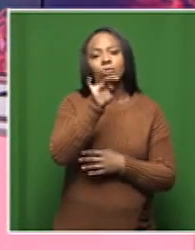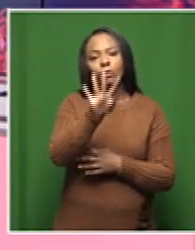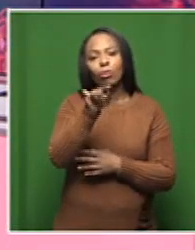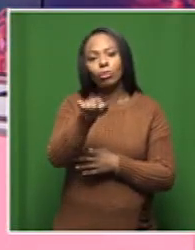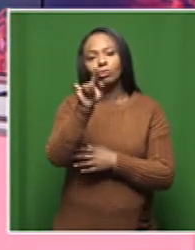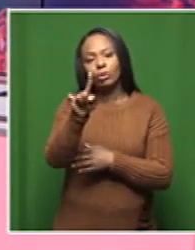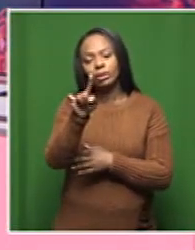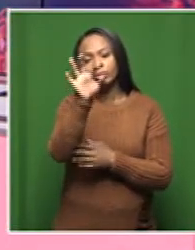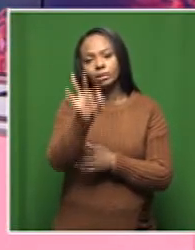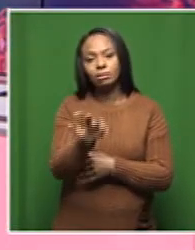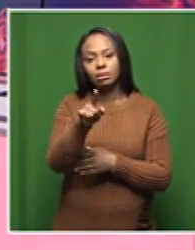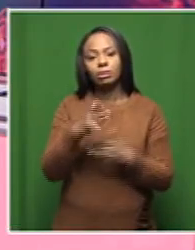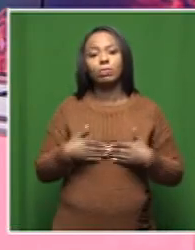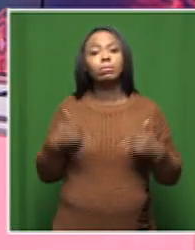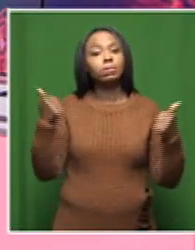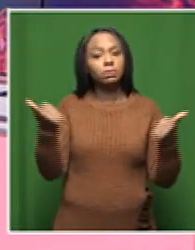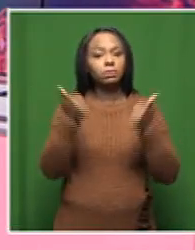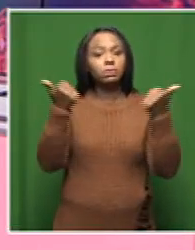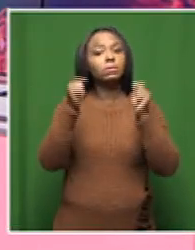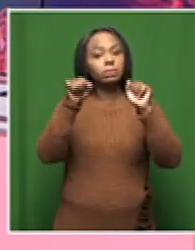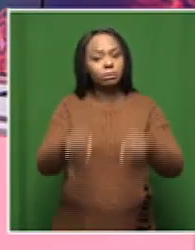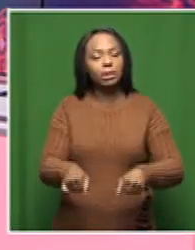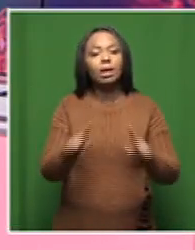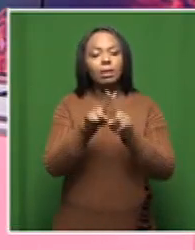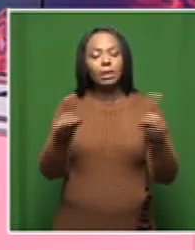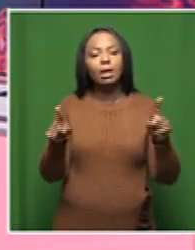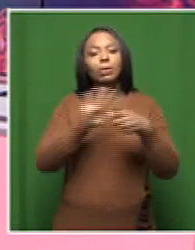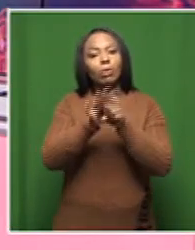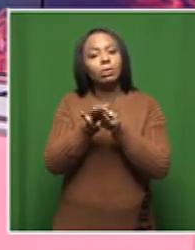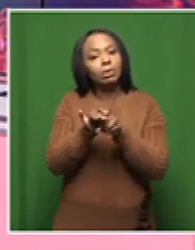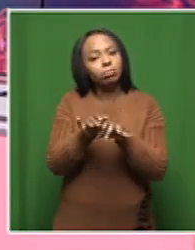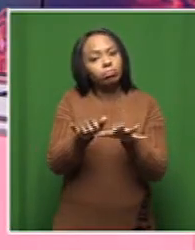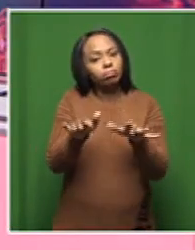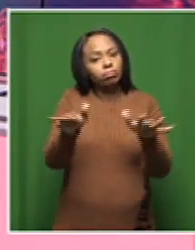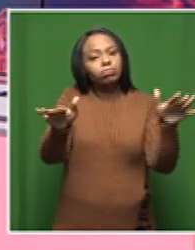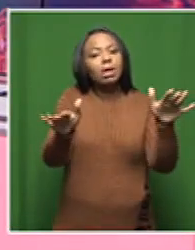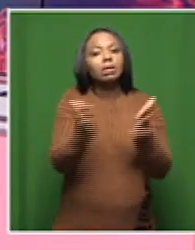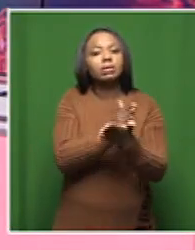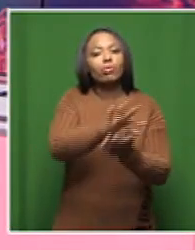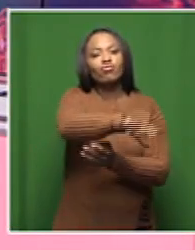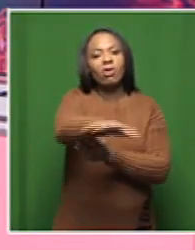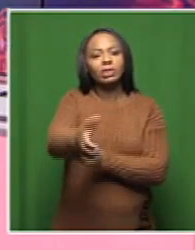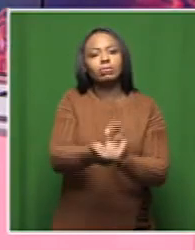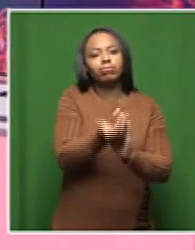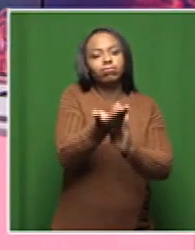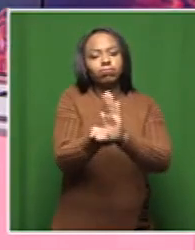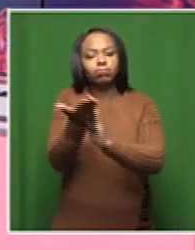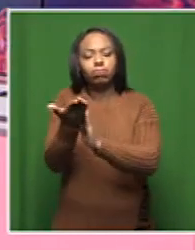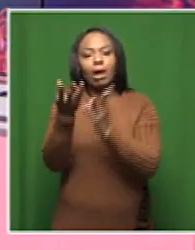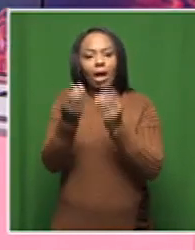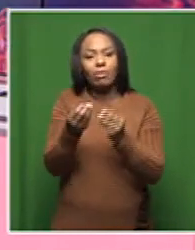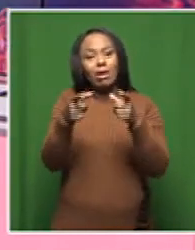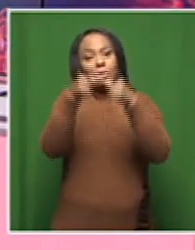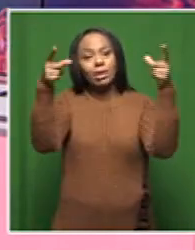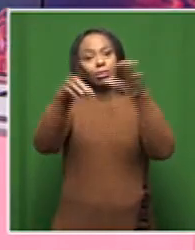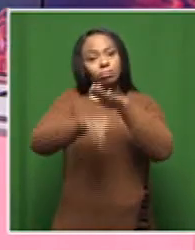94.1% recovery rate across the country, new infections continue to increase in some of the provinces with big metros. And